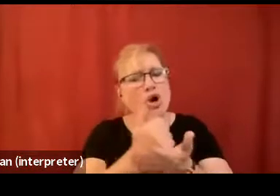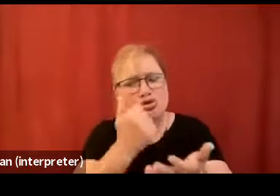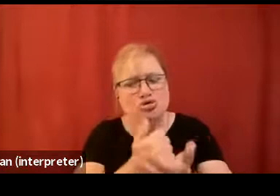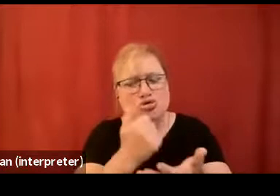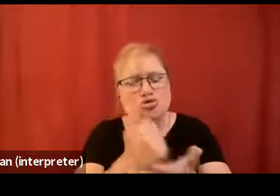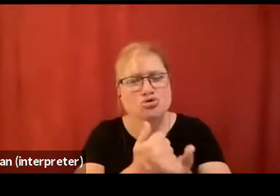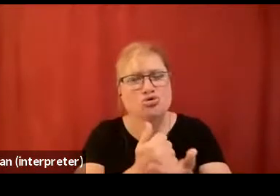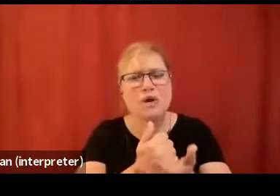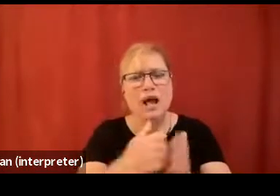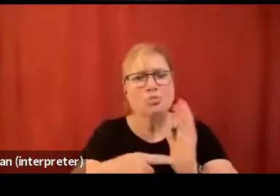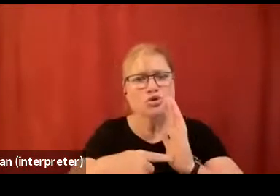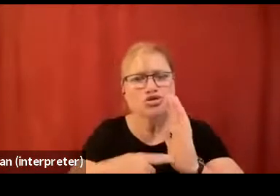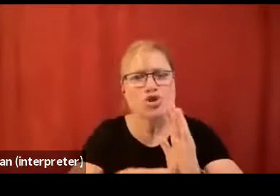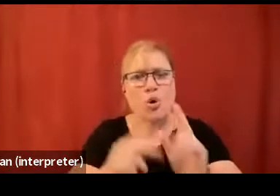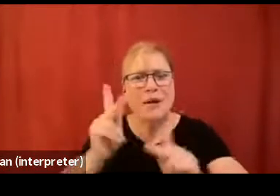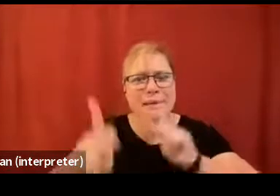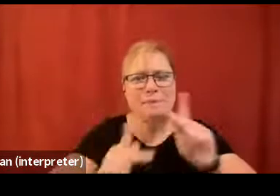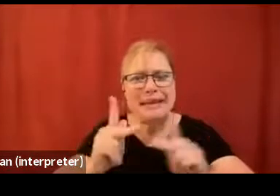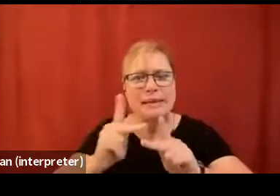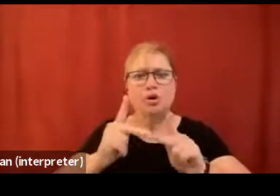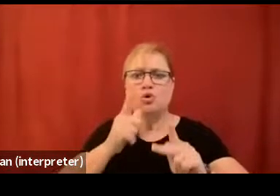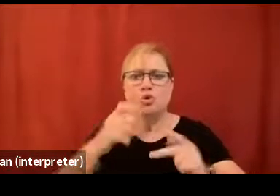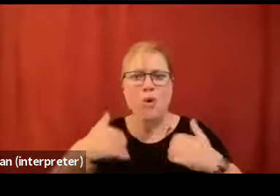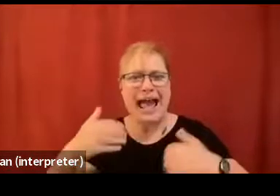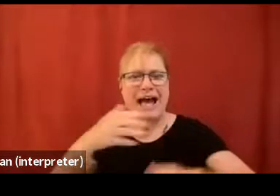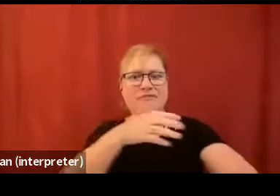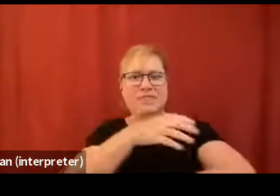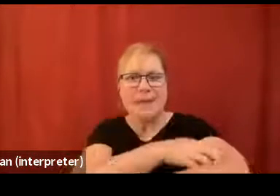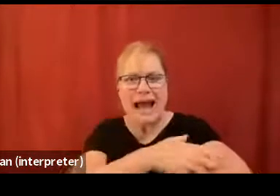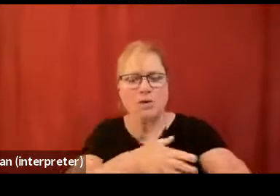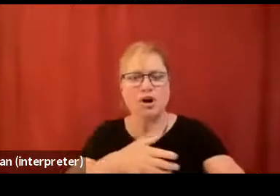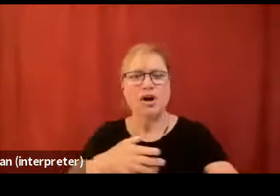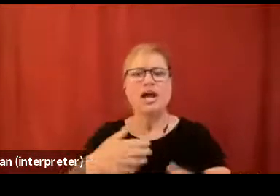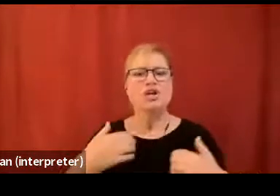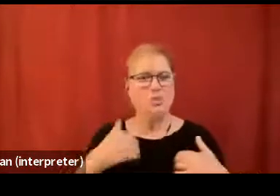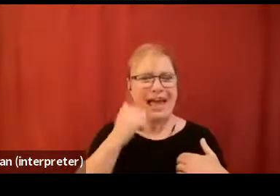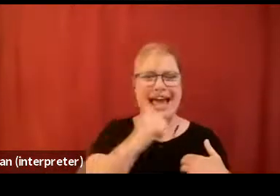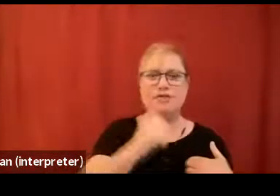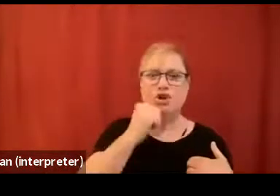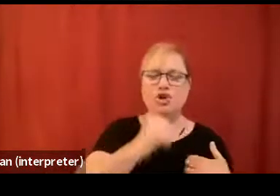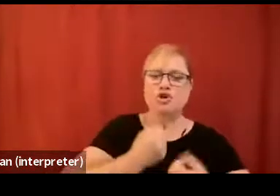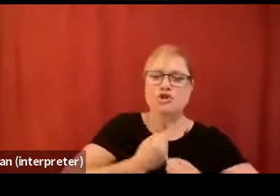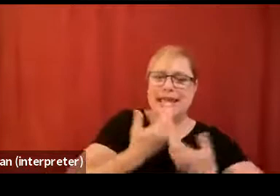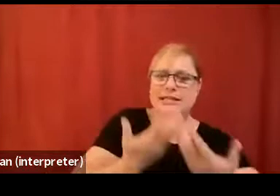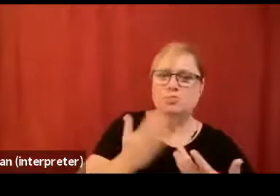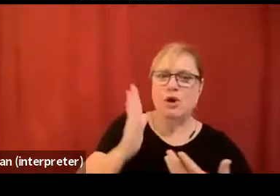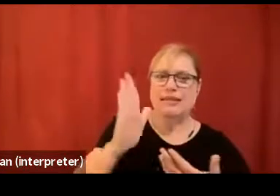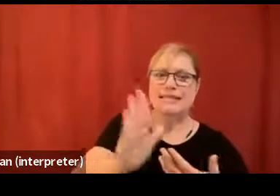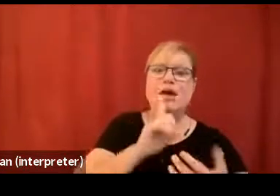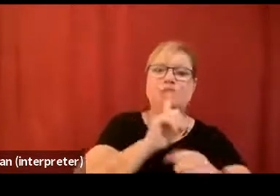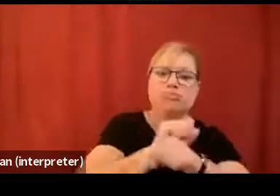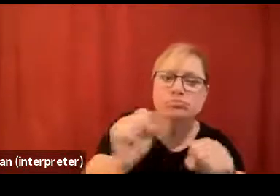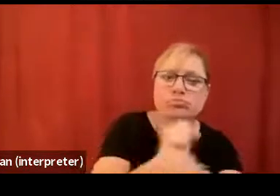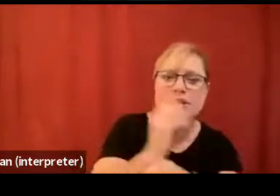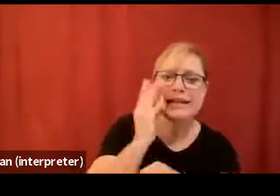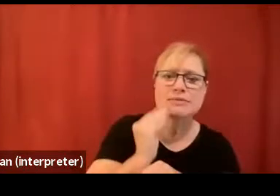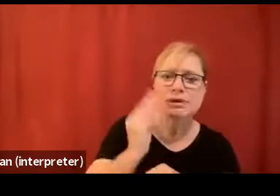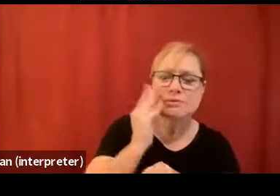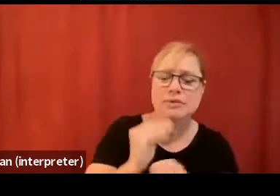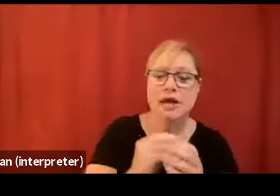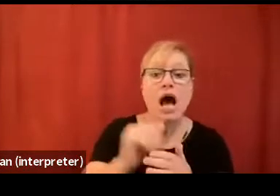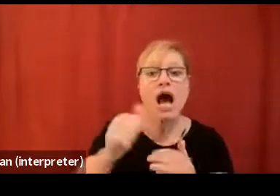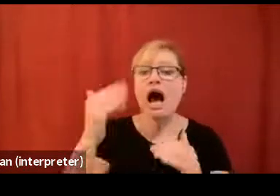and, really understand their true experiences, because they're hearing it from the girls. And then outside of just our